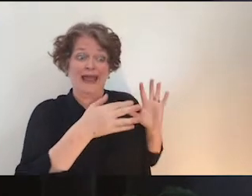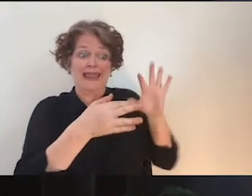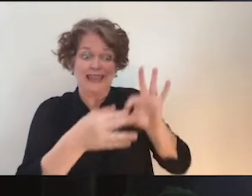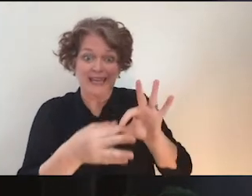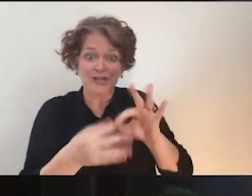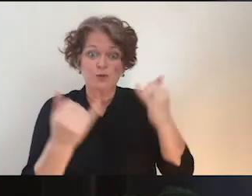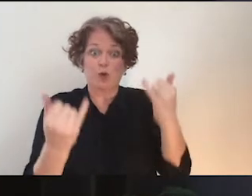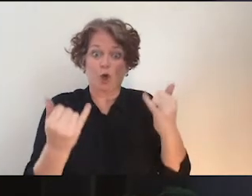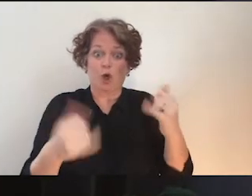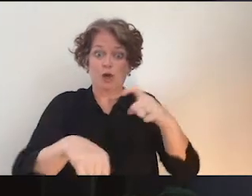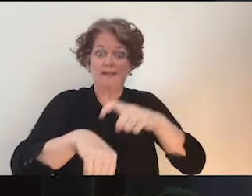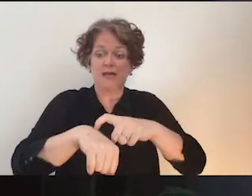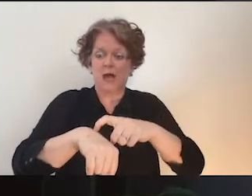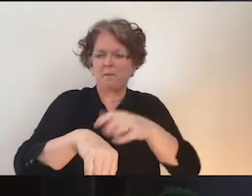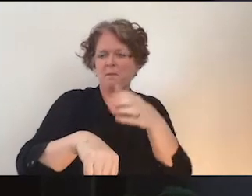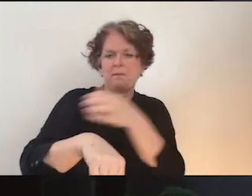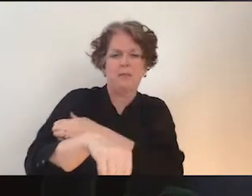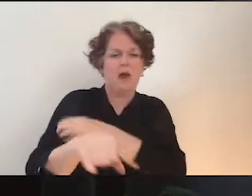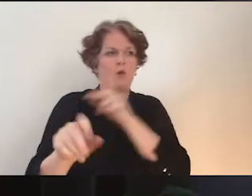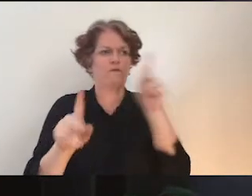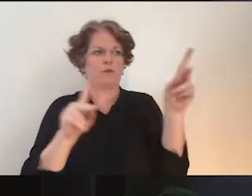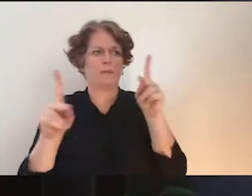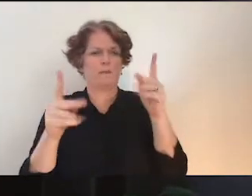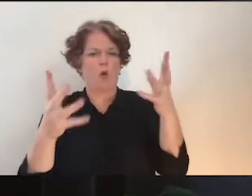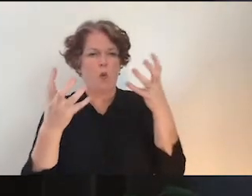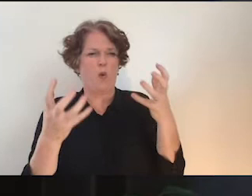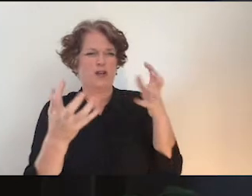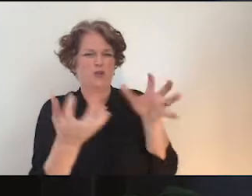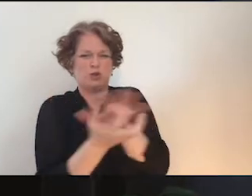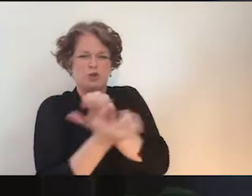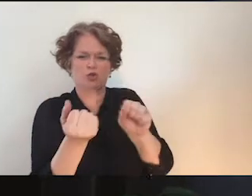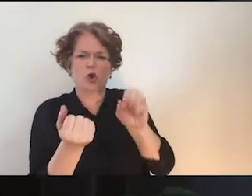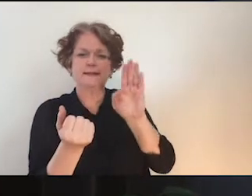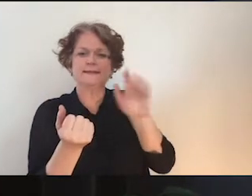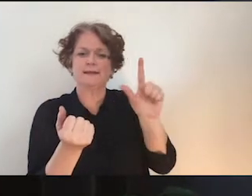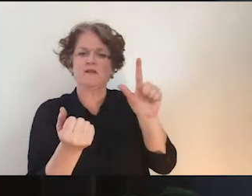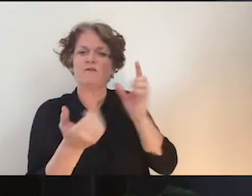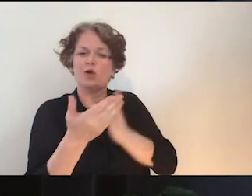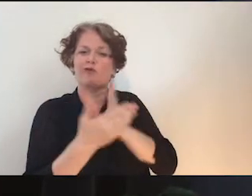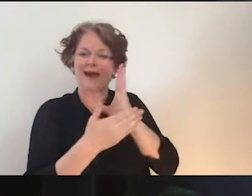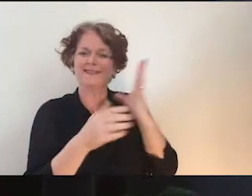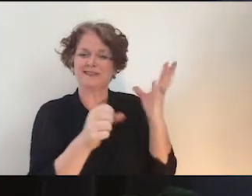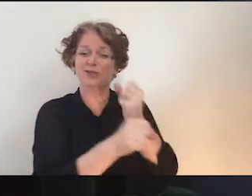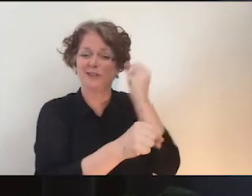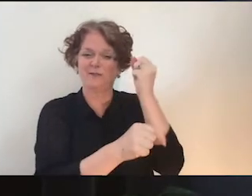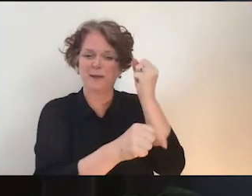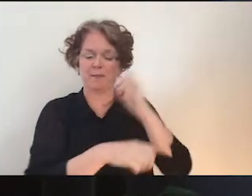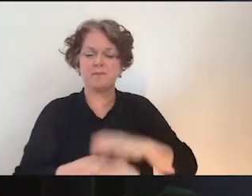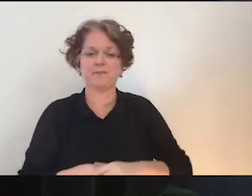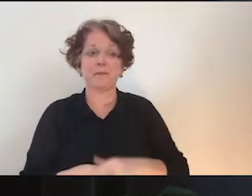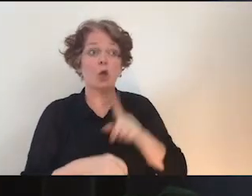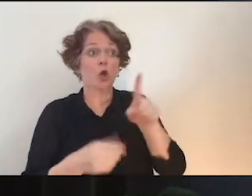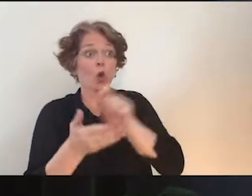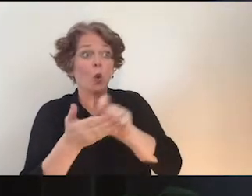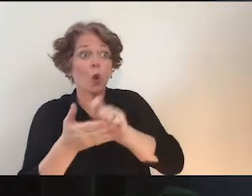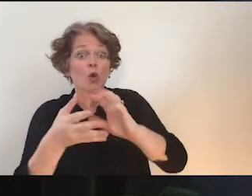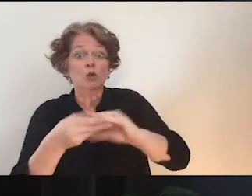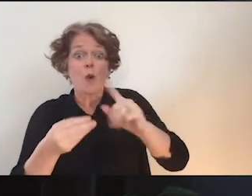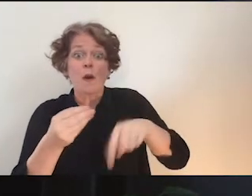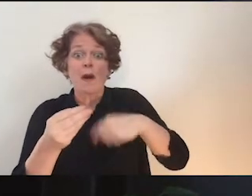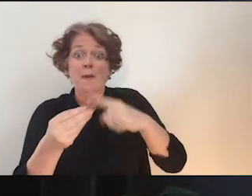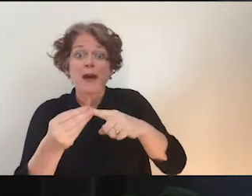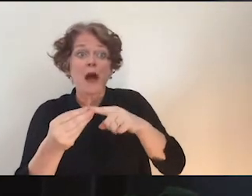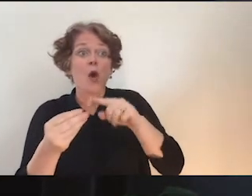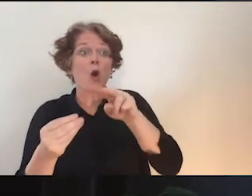and linked them to the present moment when powerful forces seek to undo the gains of the civil rights era. From your coverage of